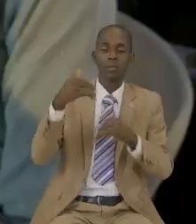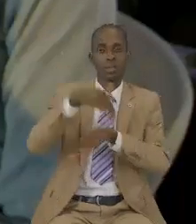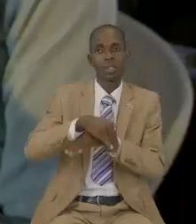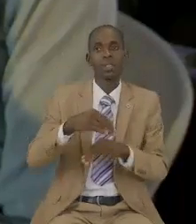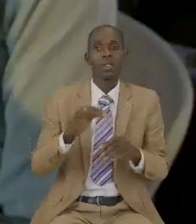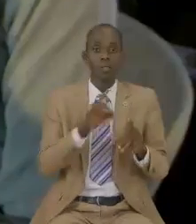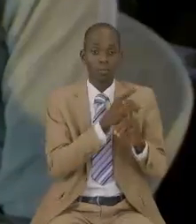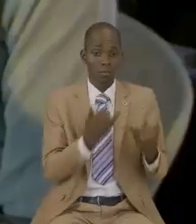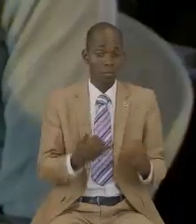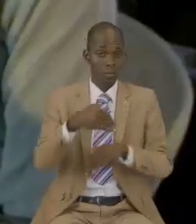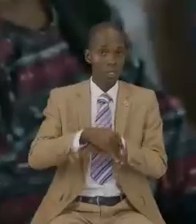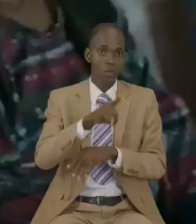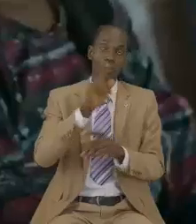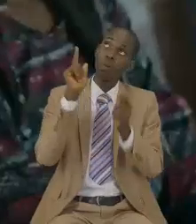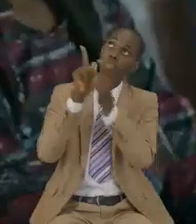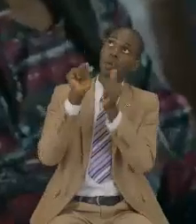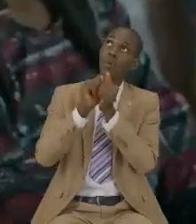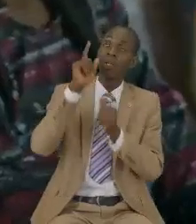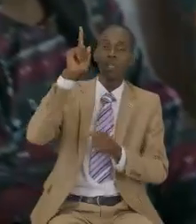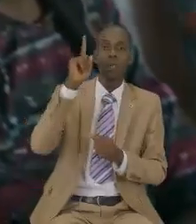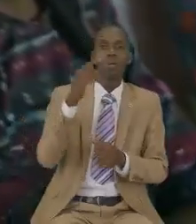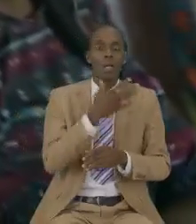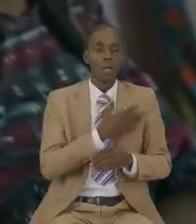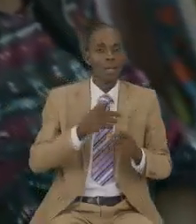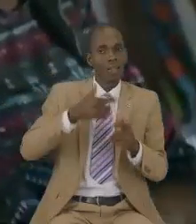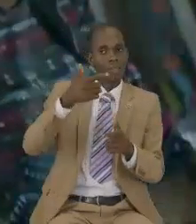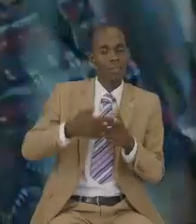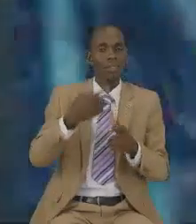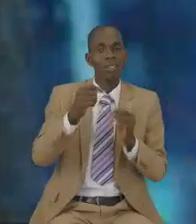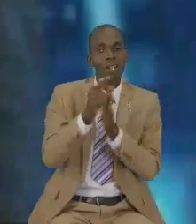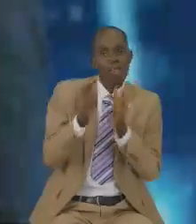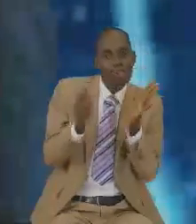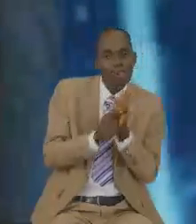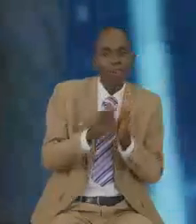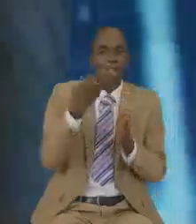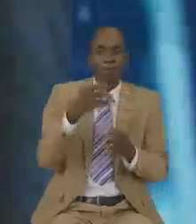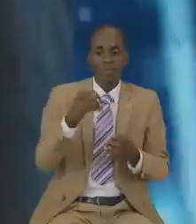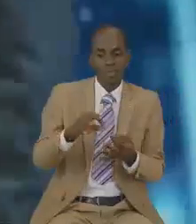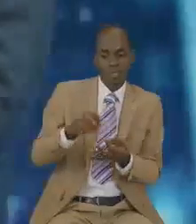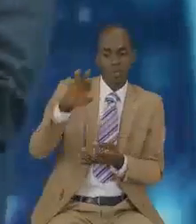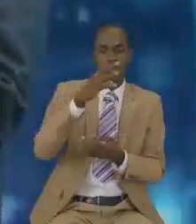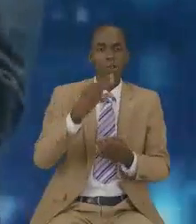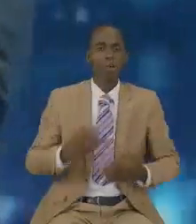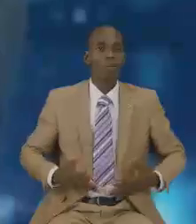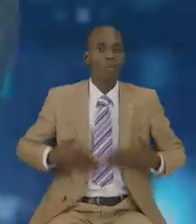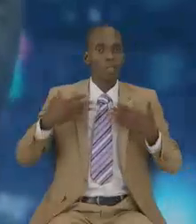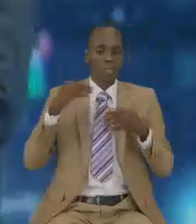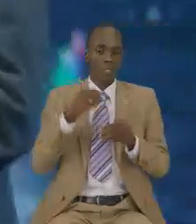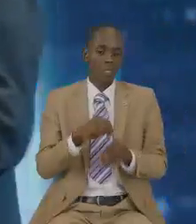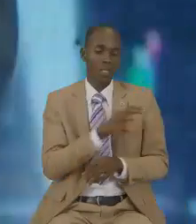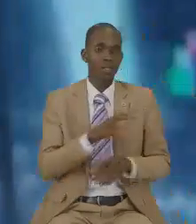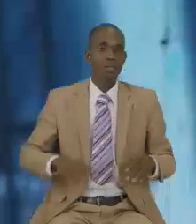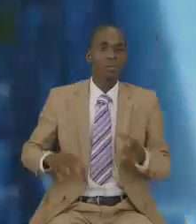said, tonight you come. And then the law of the Spirit of life in Christ